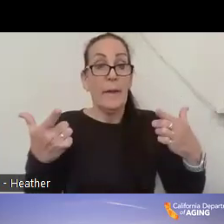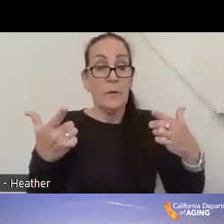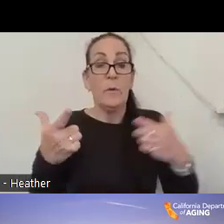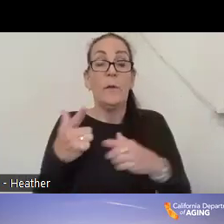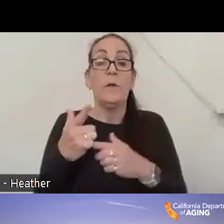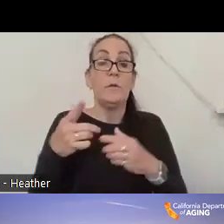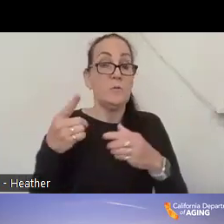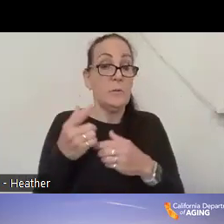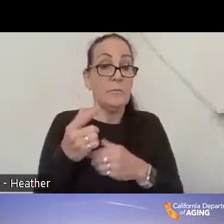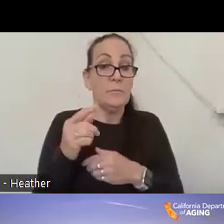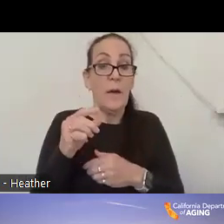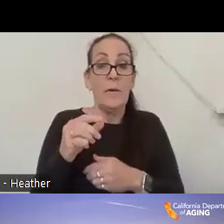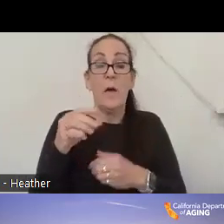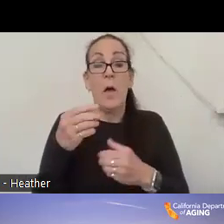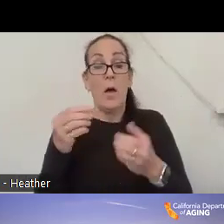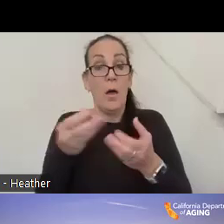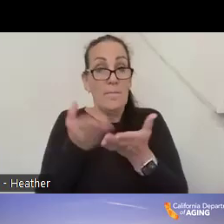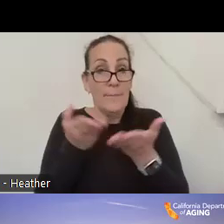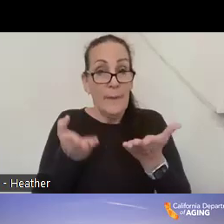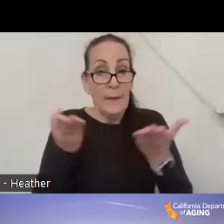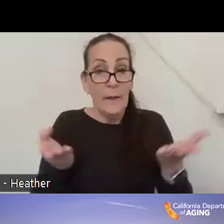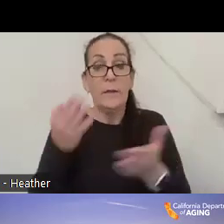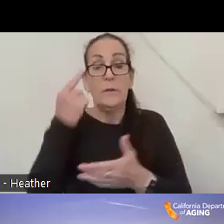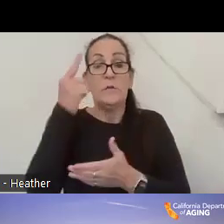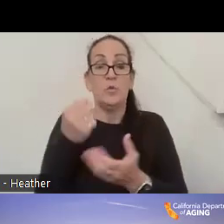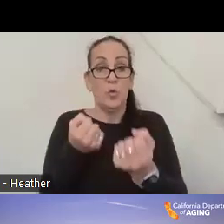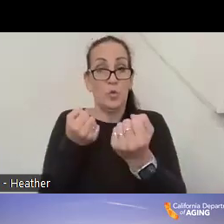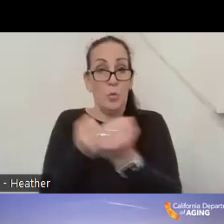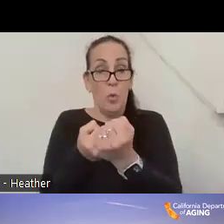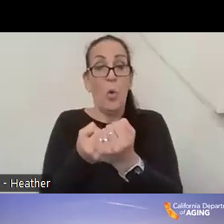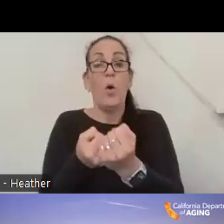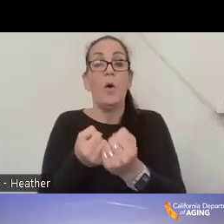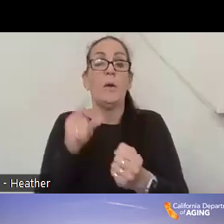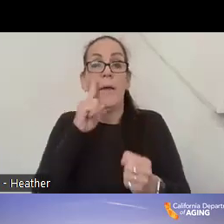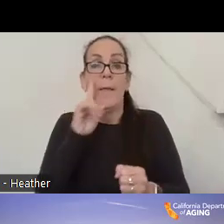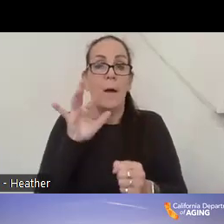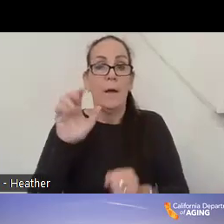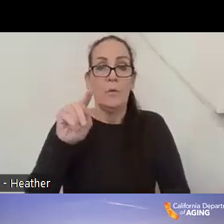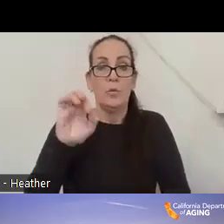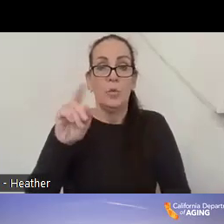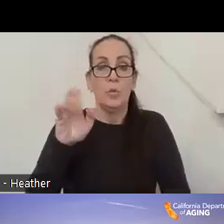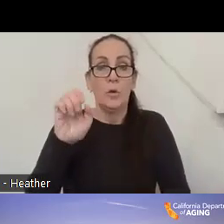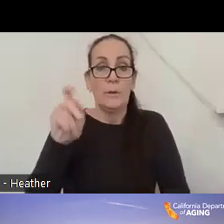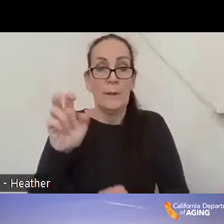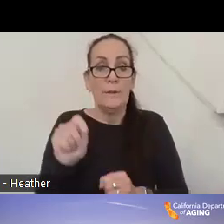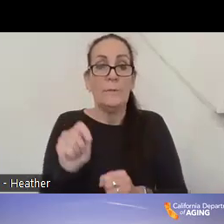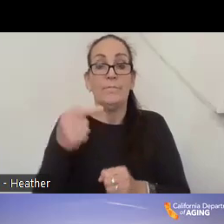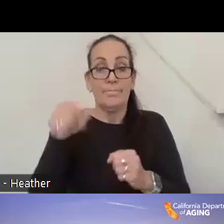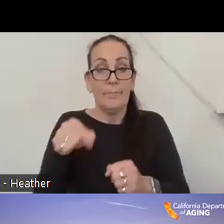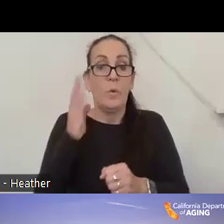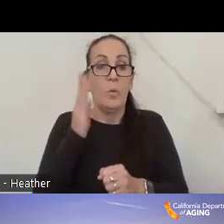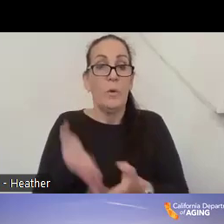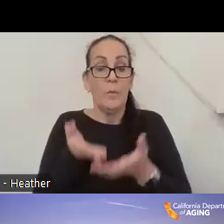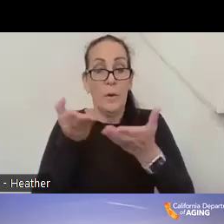are going to have a proclamation for California of the National Family Caregiver Awareness Month for November. We